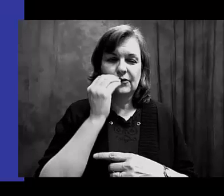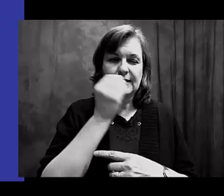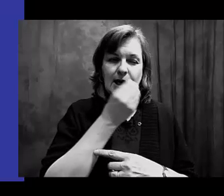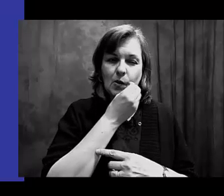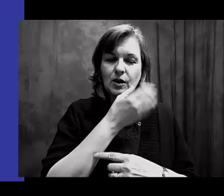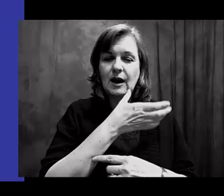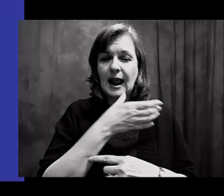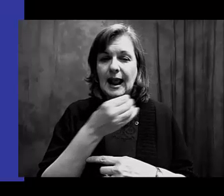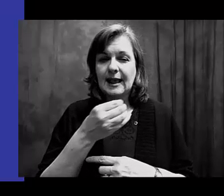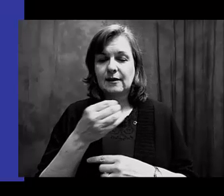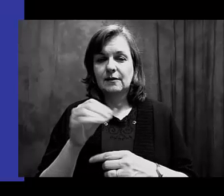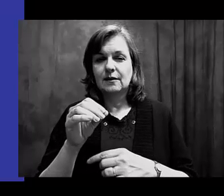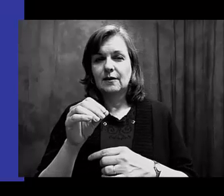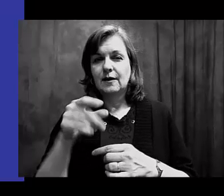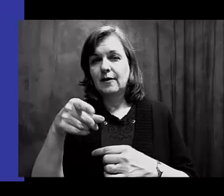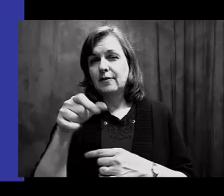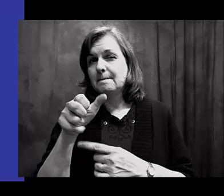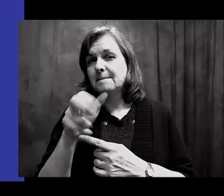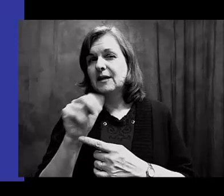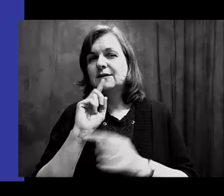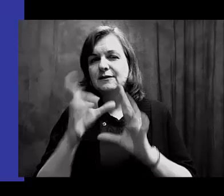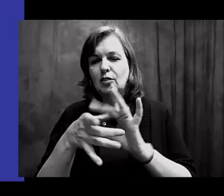pollen? Okay?